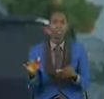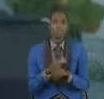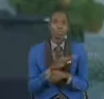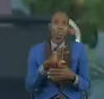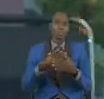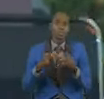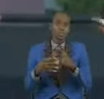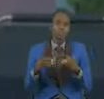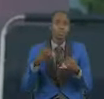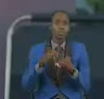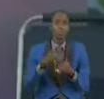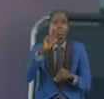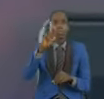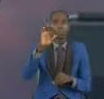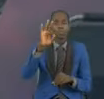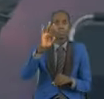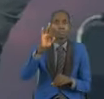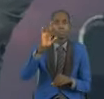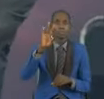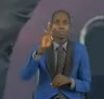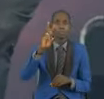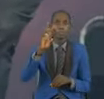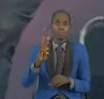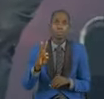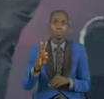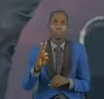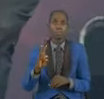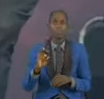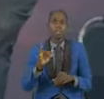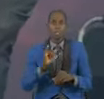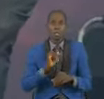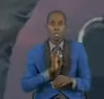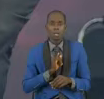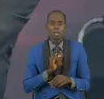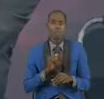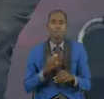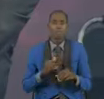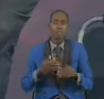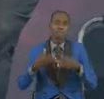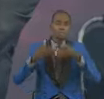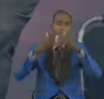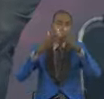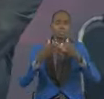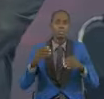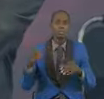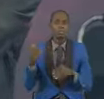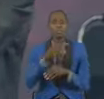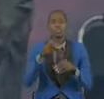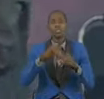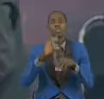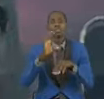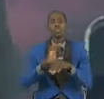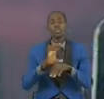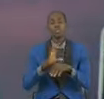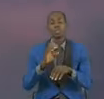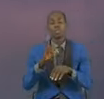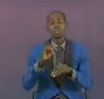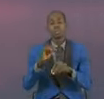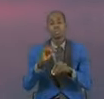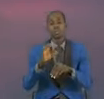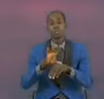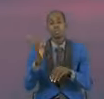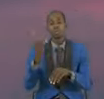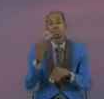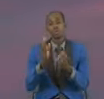1977, as I continued, my overseer then in the church I was going, he called me and he